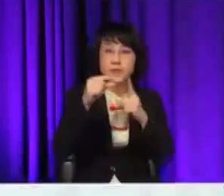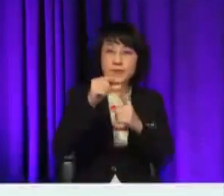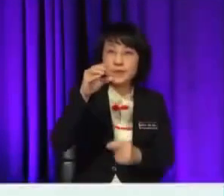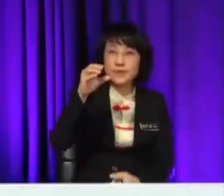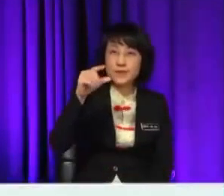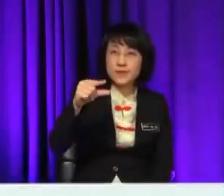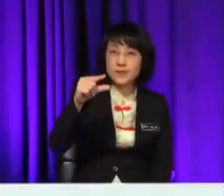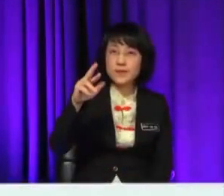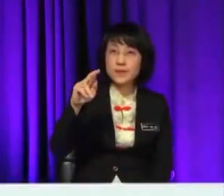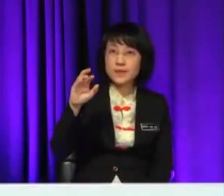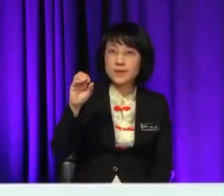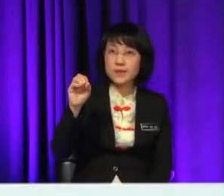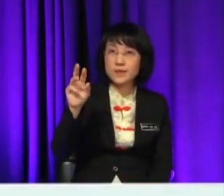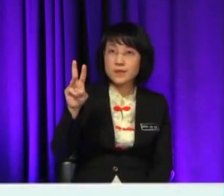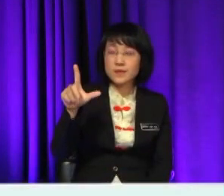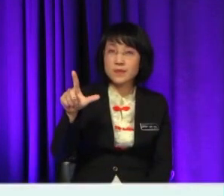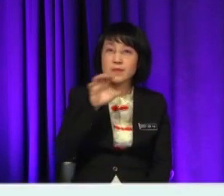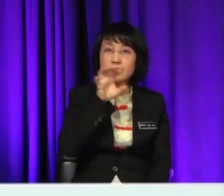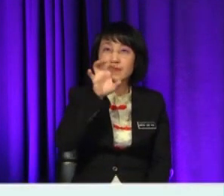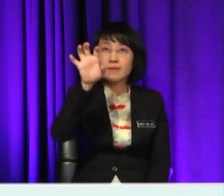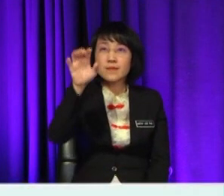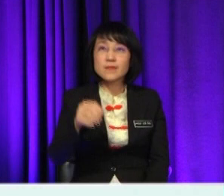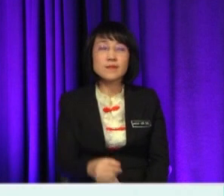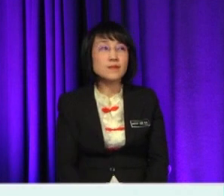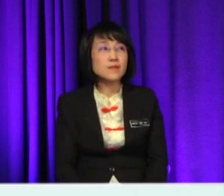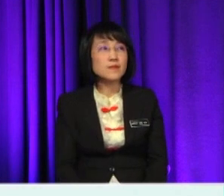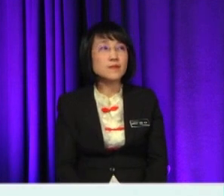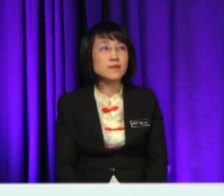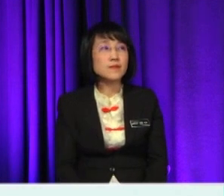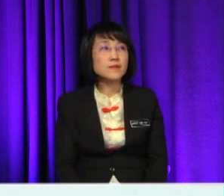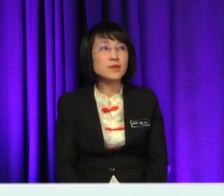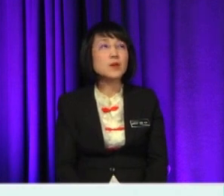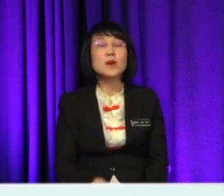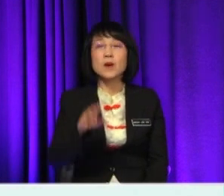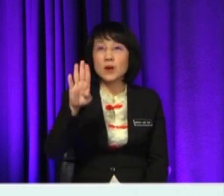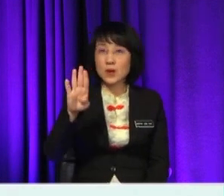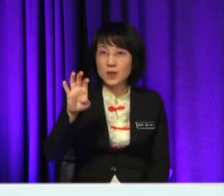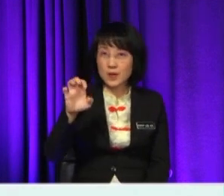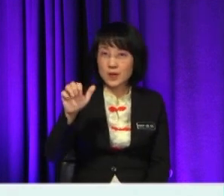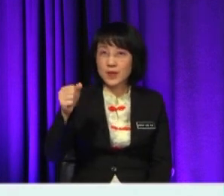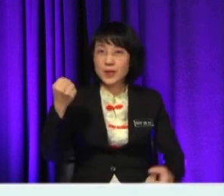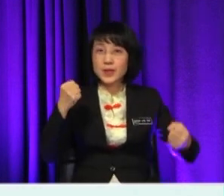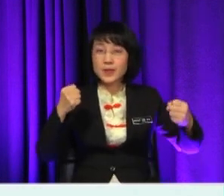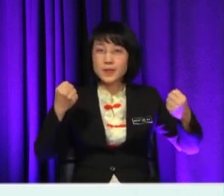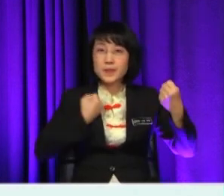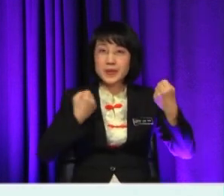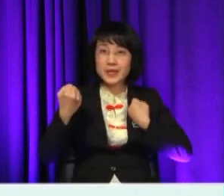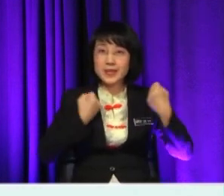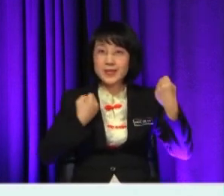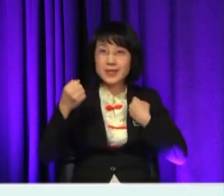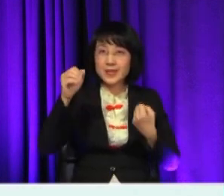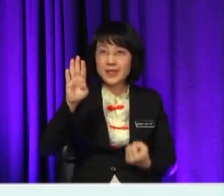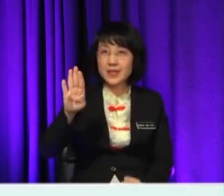we put beast. Because I don't think a bird growls. I haven't come across one. Unless we watch Harry